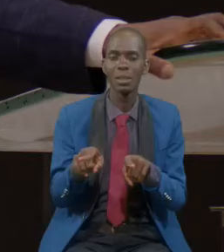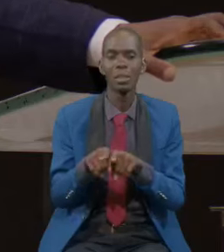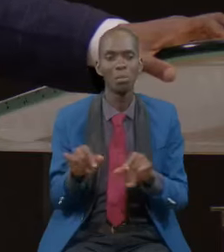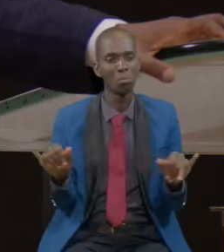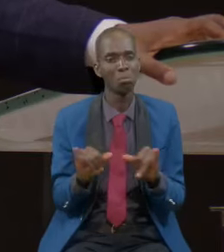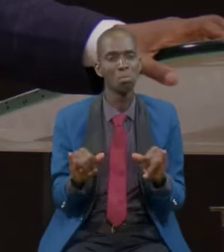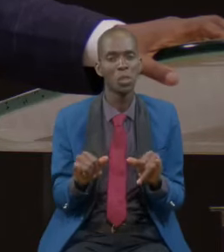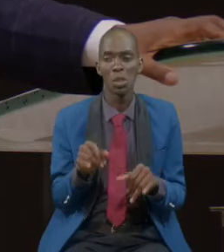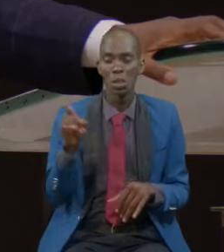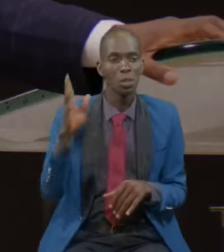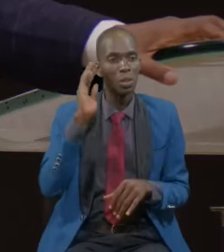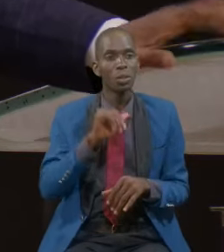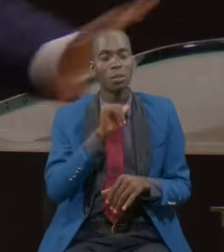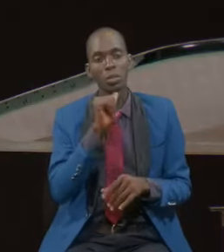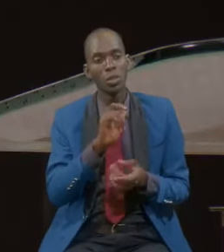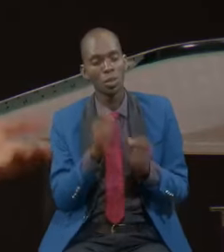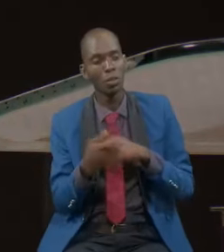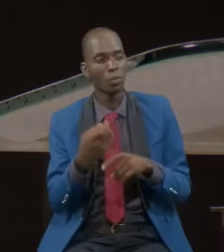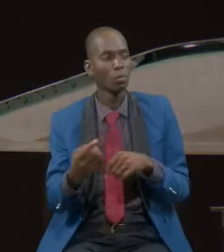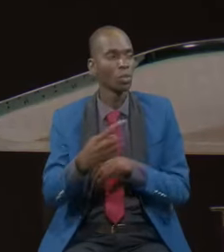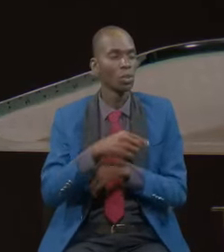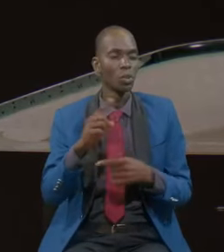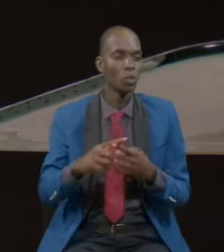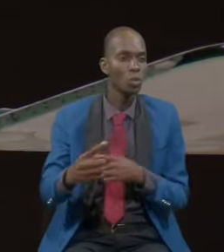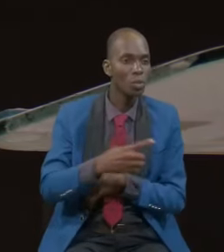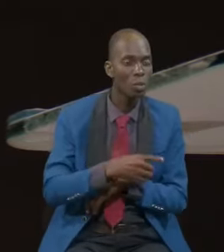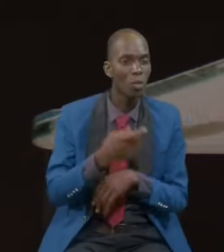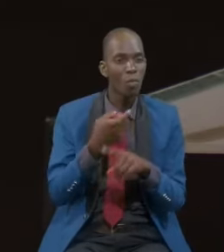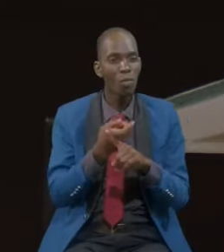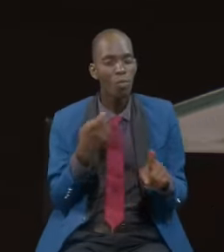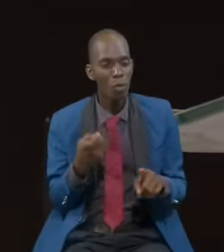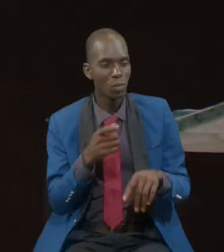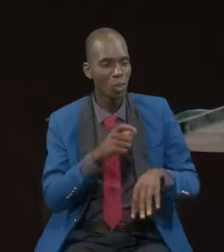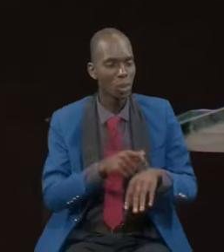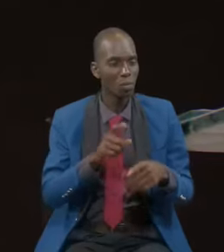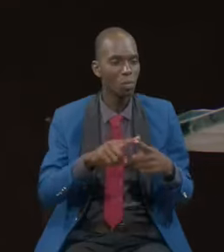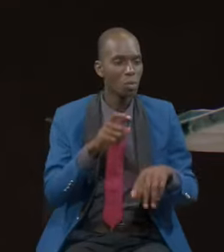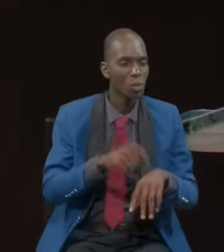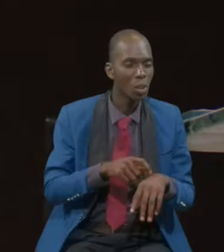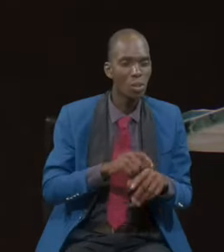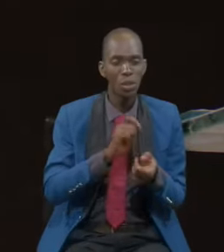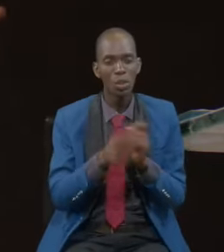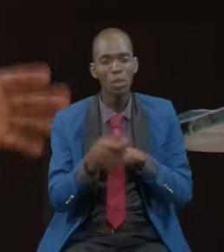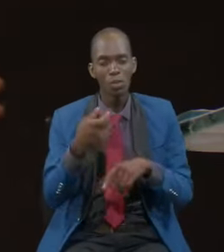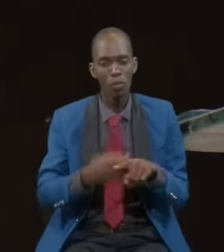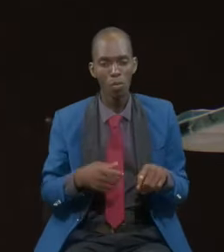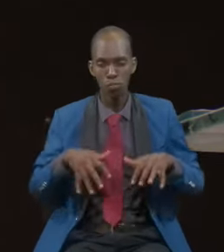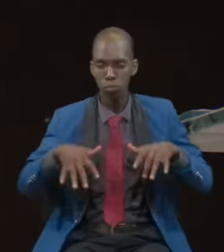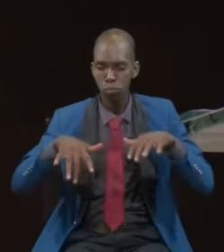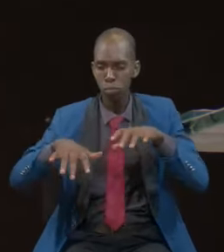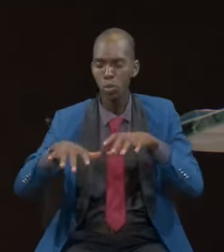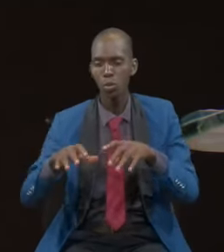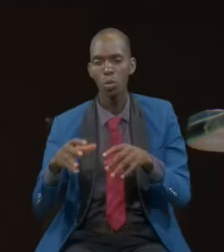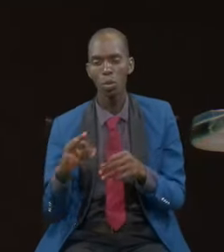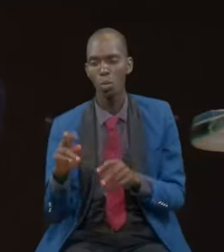know, changing from day to day, changing from climate to climate, changing from congregation to